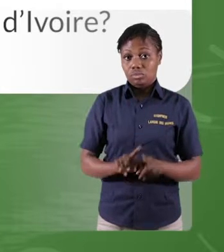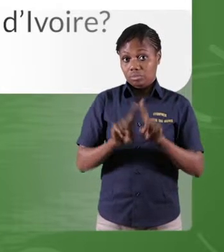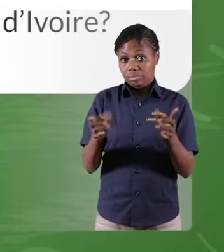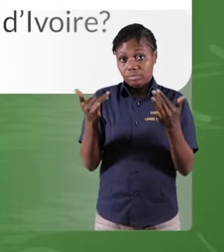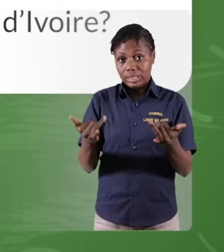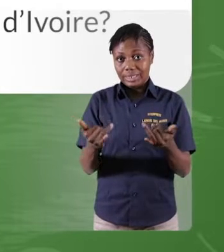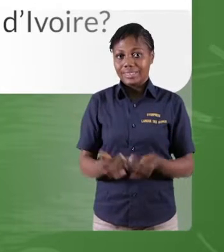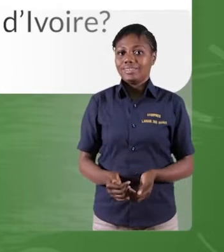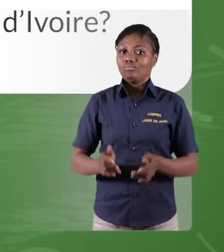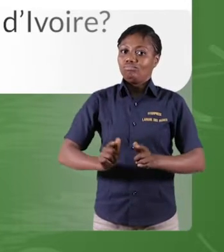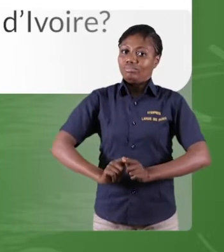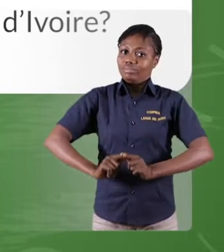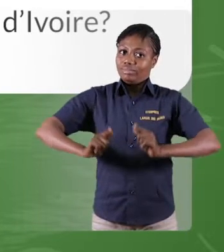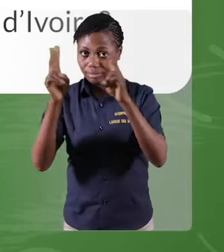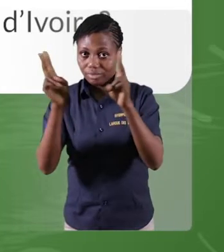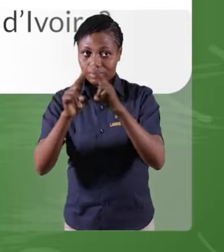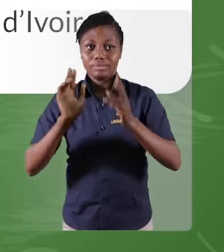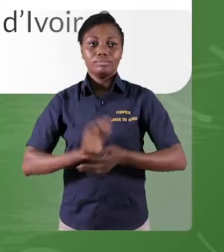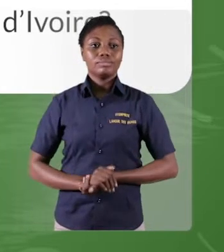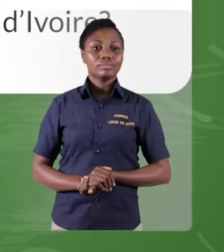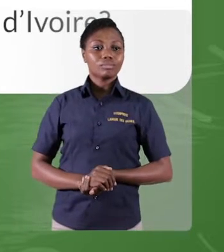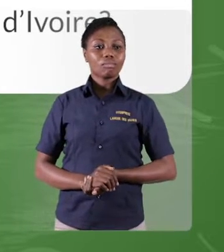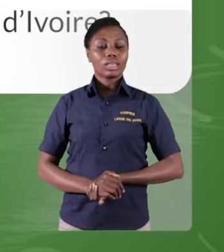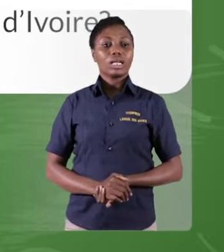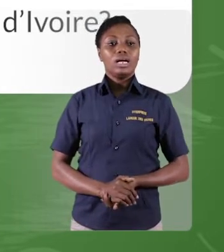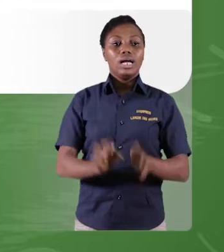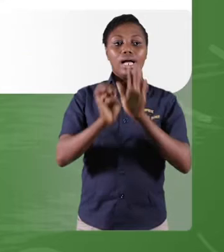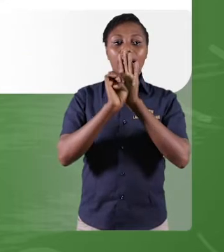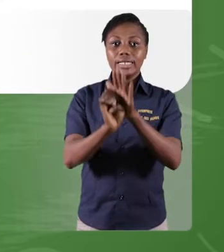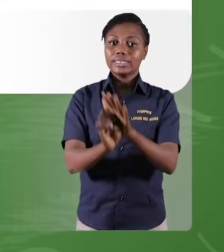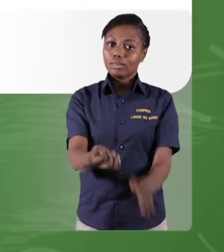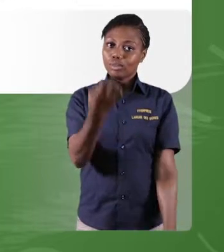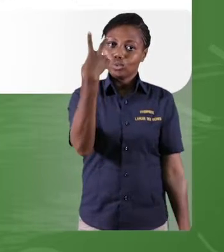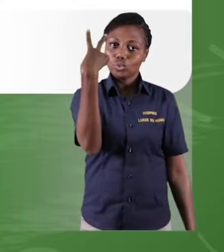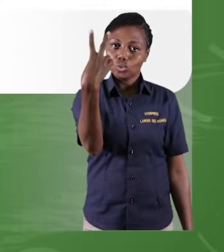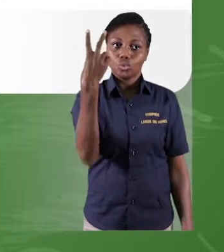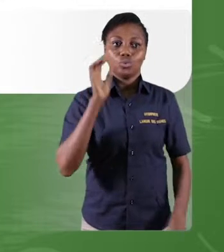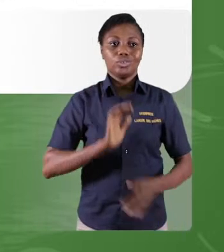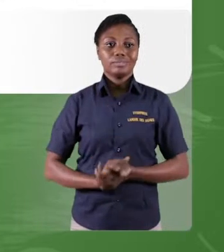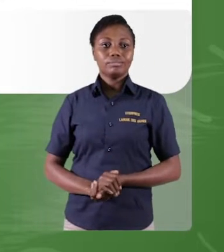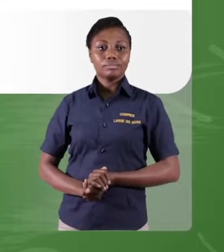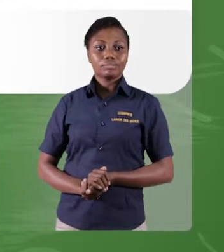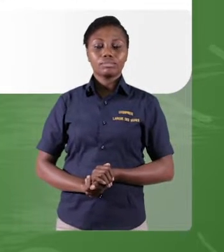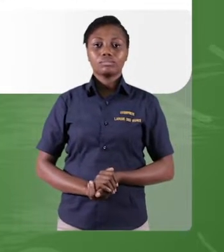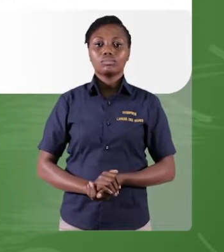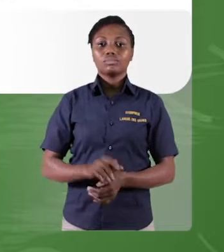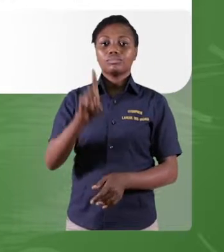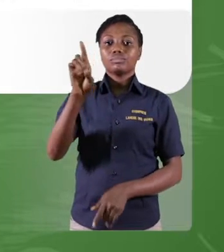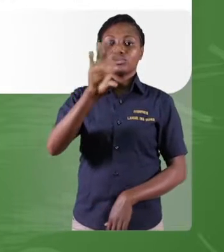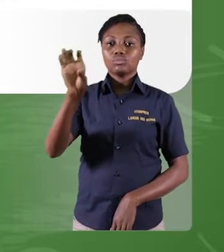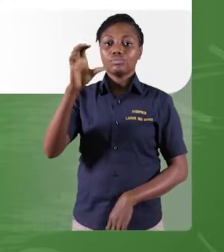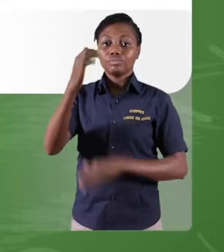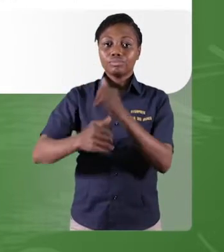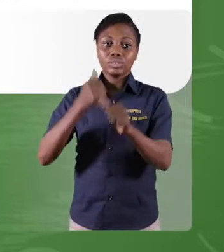big town now. You see, used to in the past. Example 2, 100 years